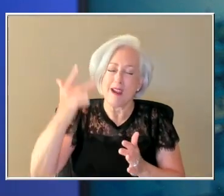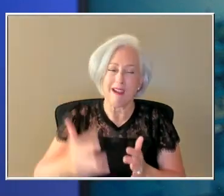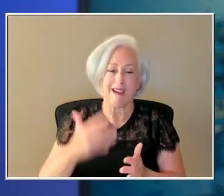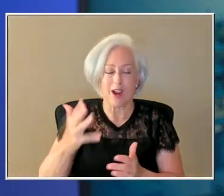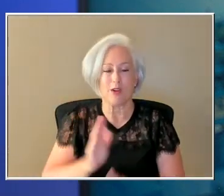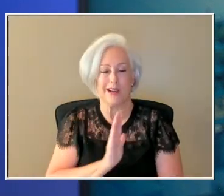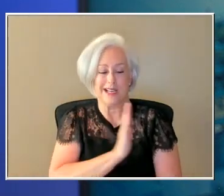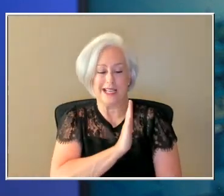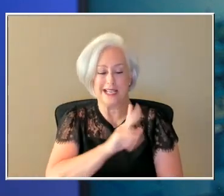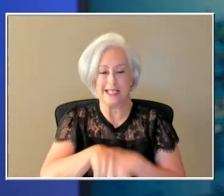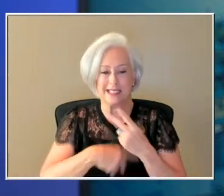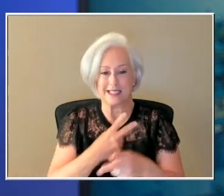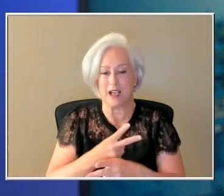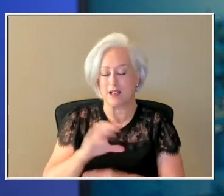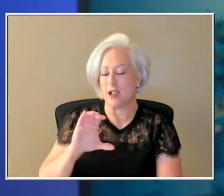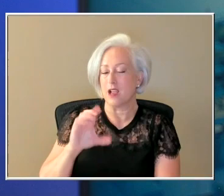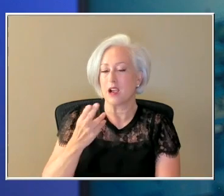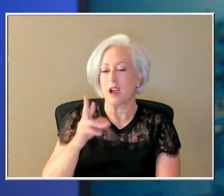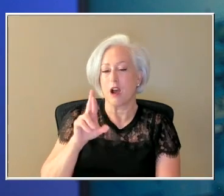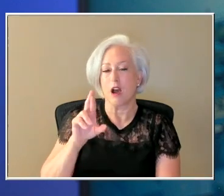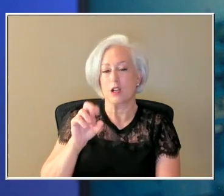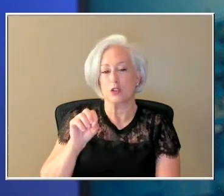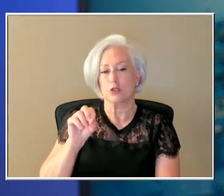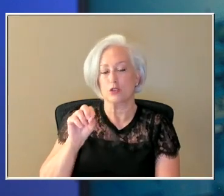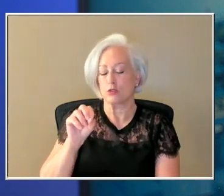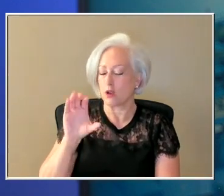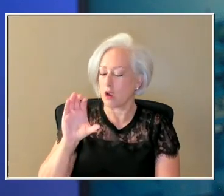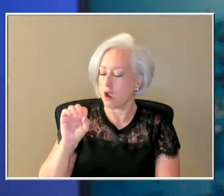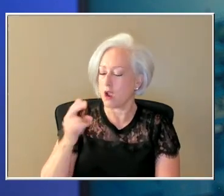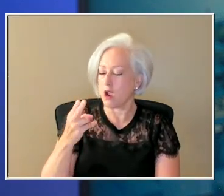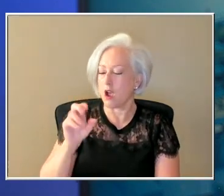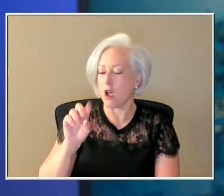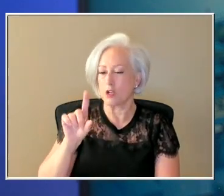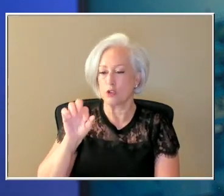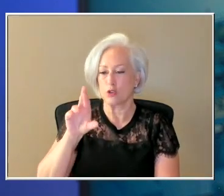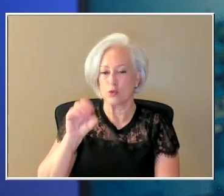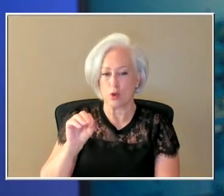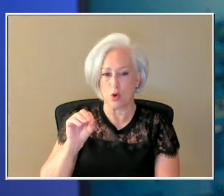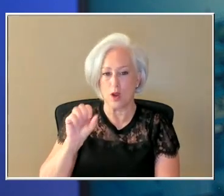a chondrosarcoma, which is a cartilage type of a cancer